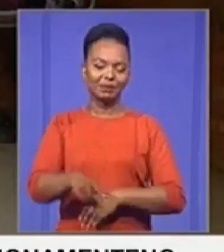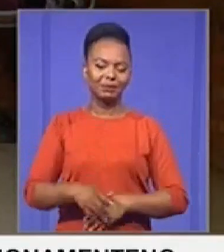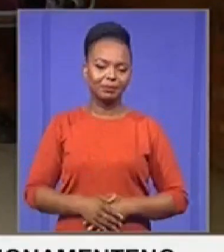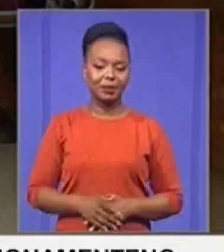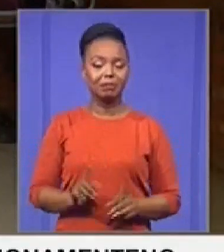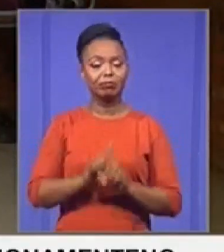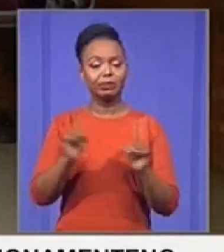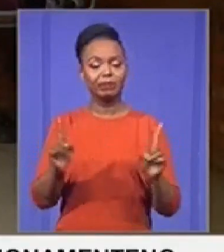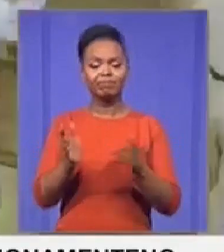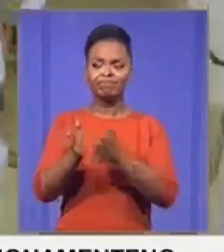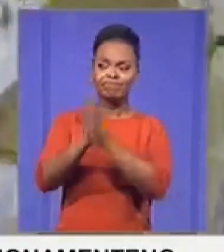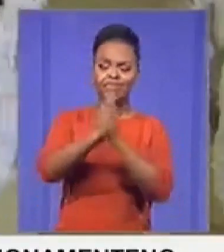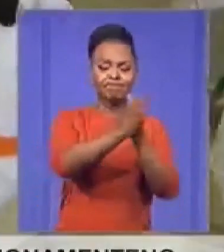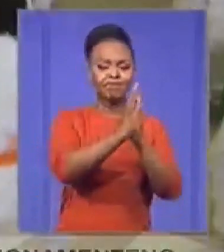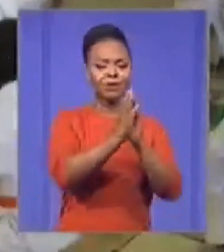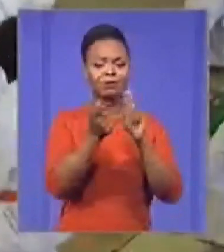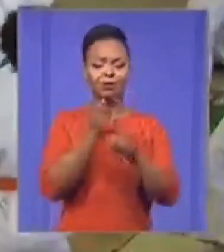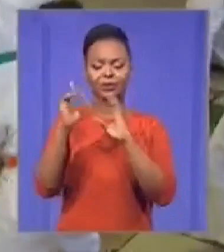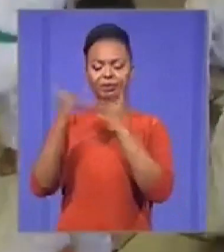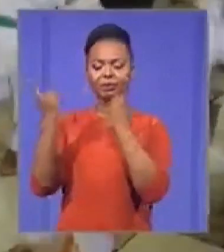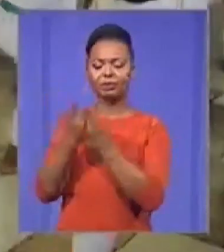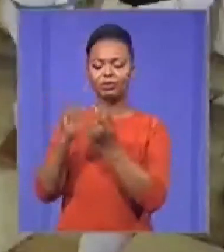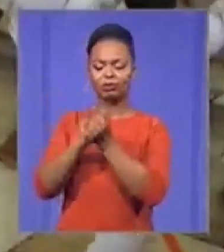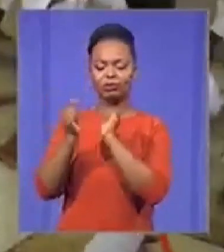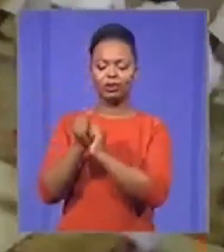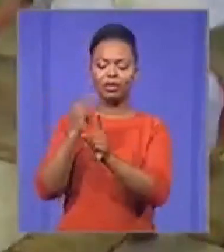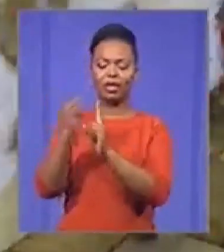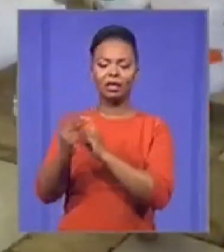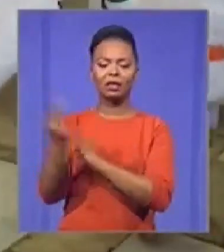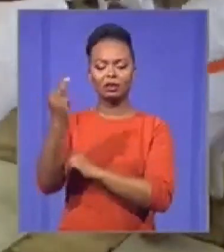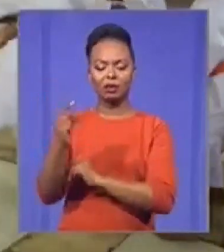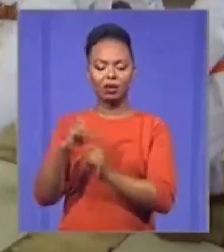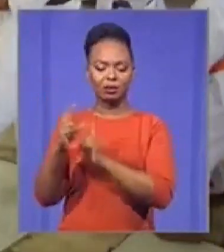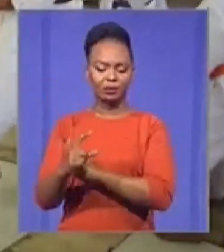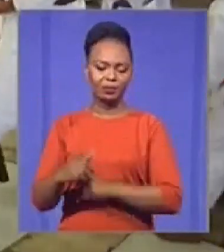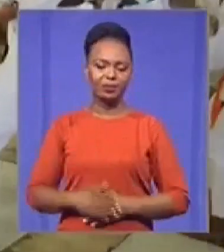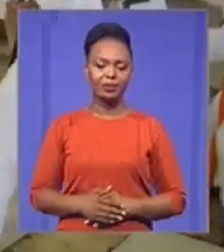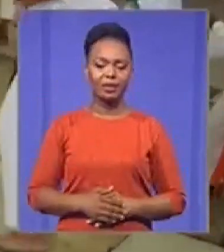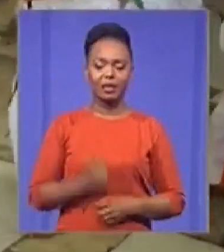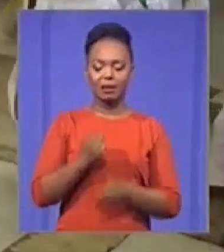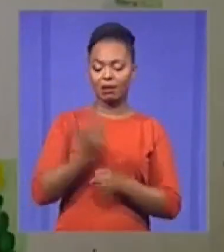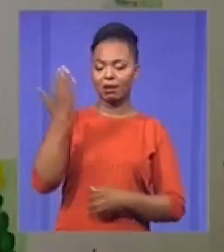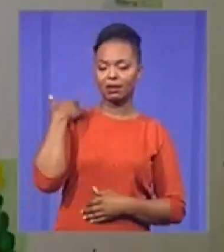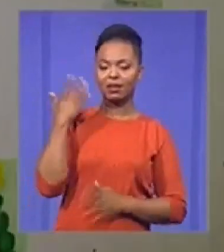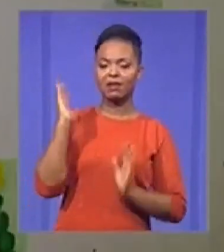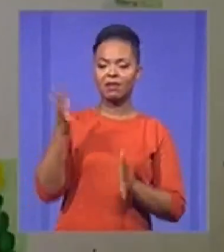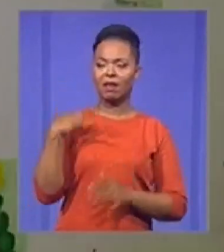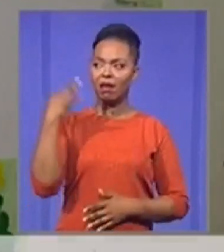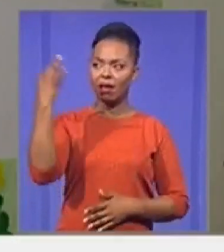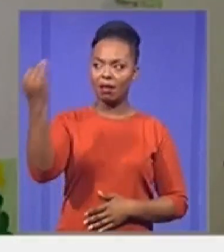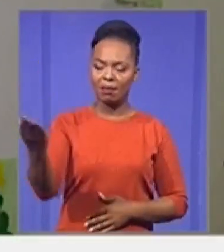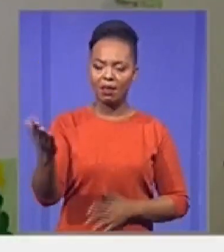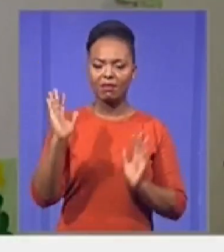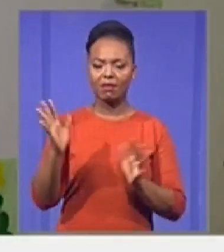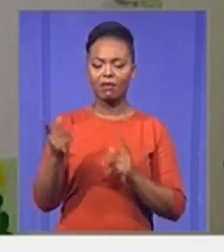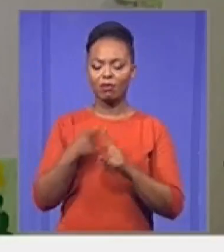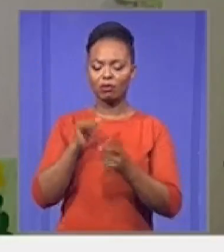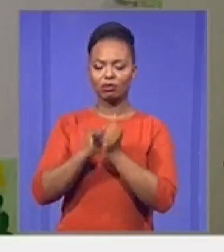hoja ba sa tswa kopa thuso ho tswa ho lefapha. We applied last year for this for funding from Sport, Art and